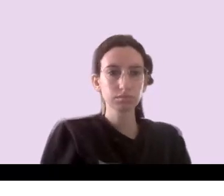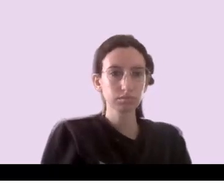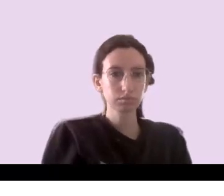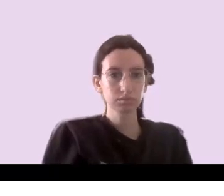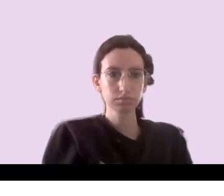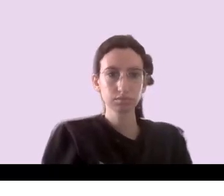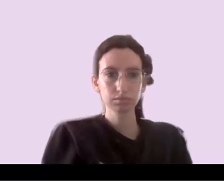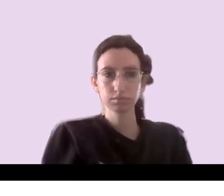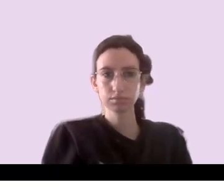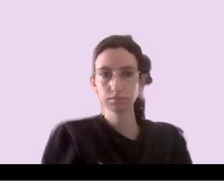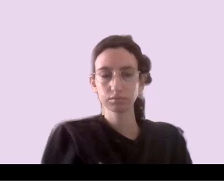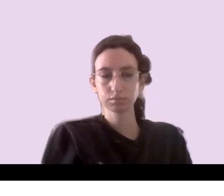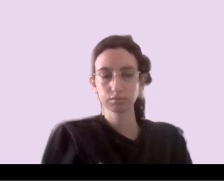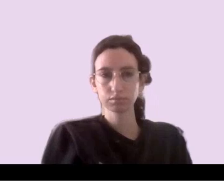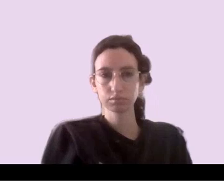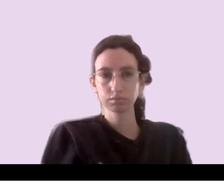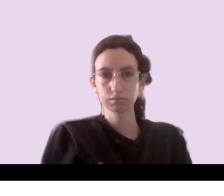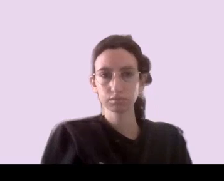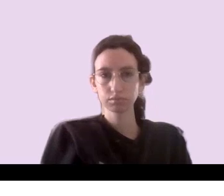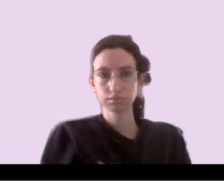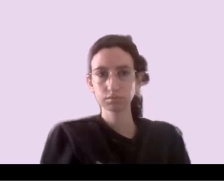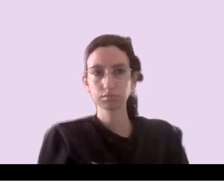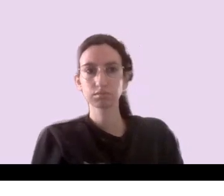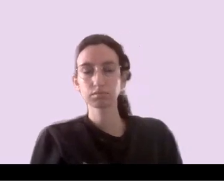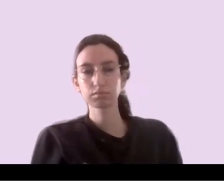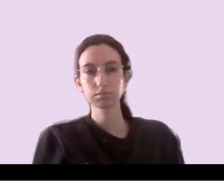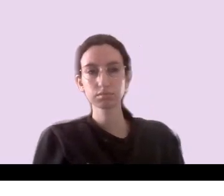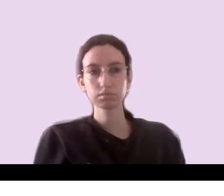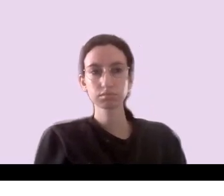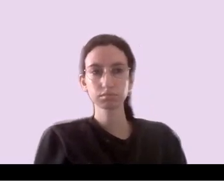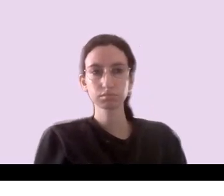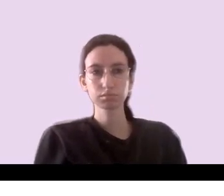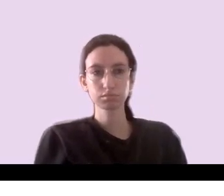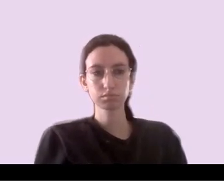the techniques and the physics. Yeah, thank you.